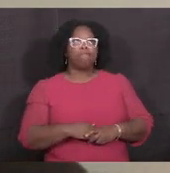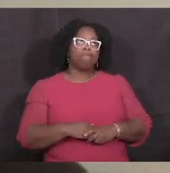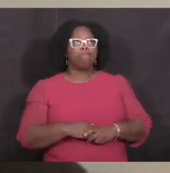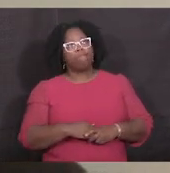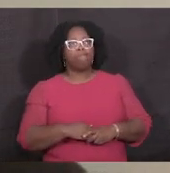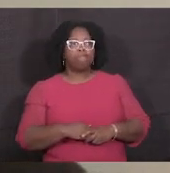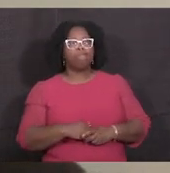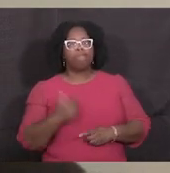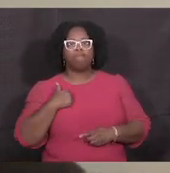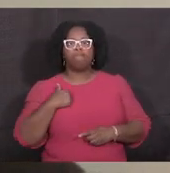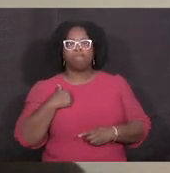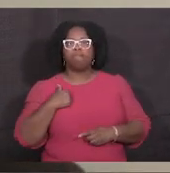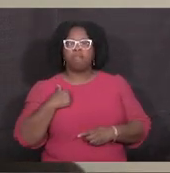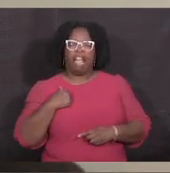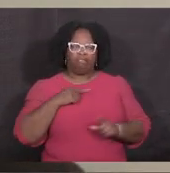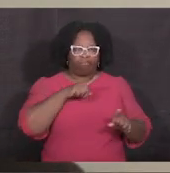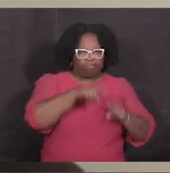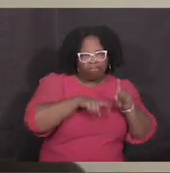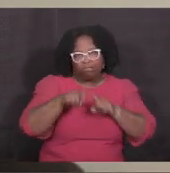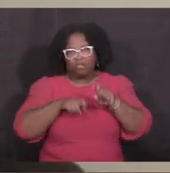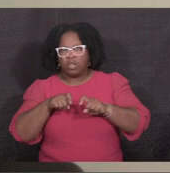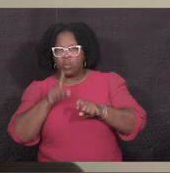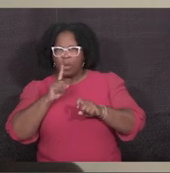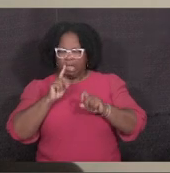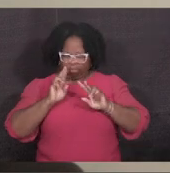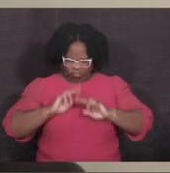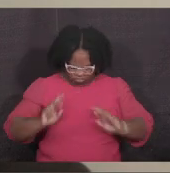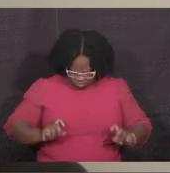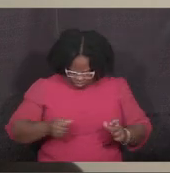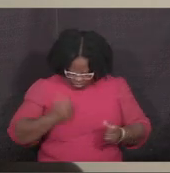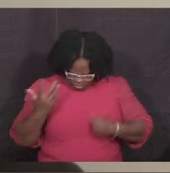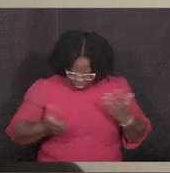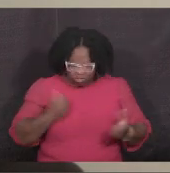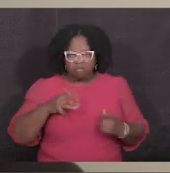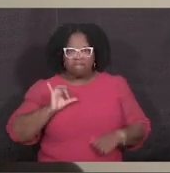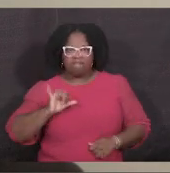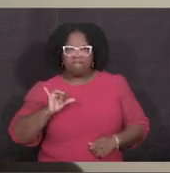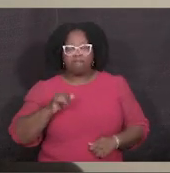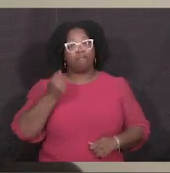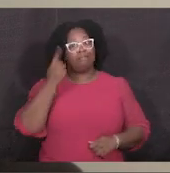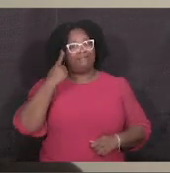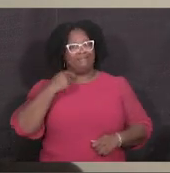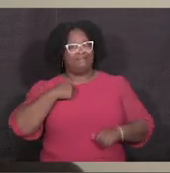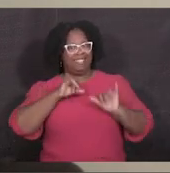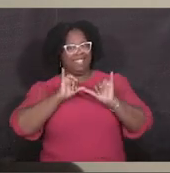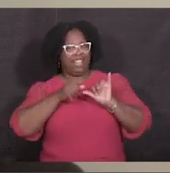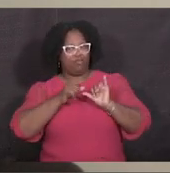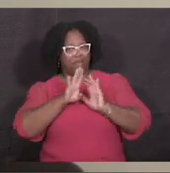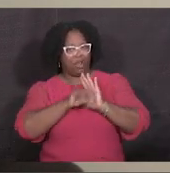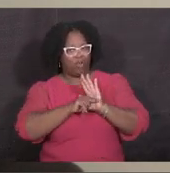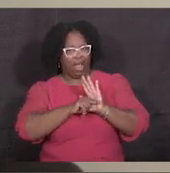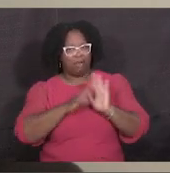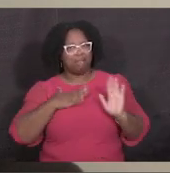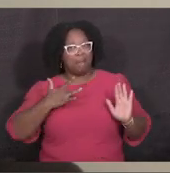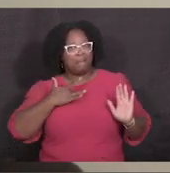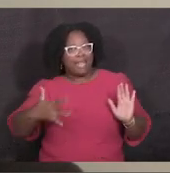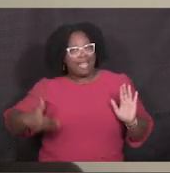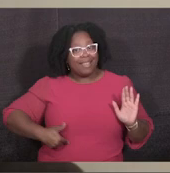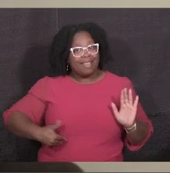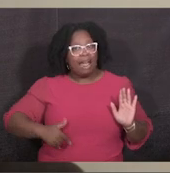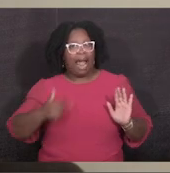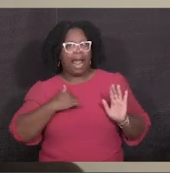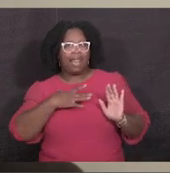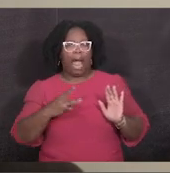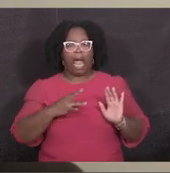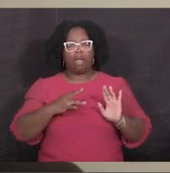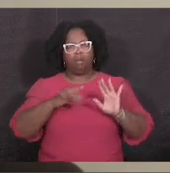a survey and unpacking things, and I have an engineering background, so by nature, I like to deconstruct things